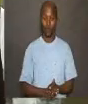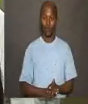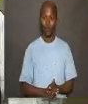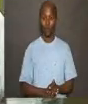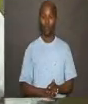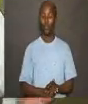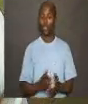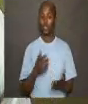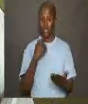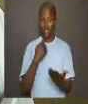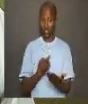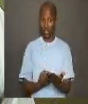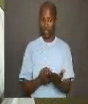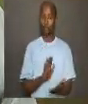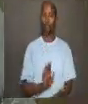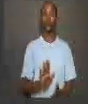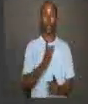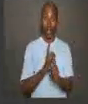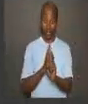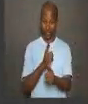Then let us check your answers.